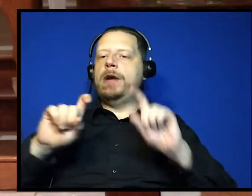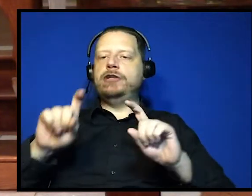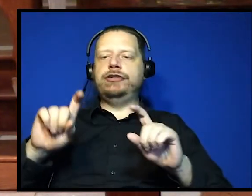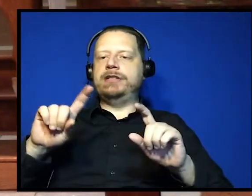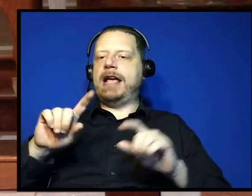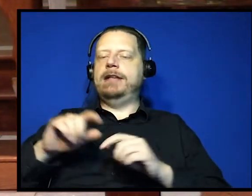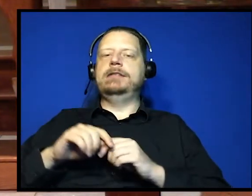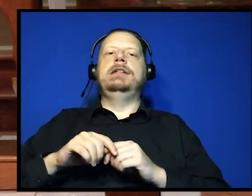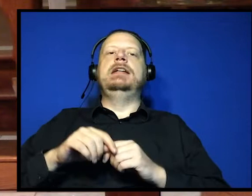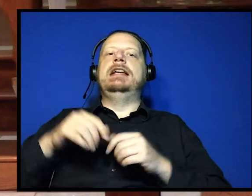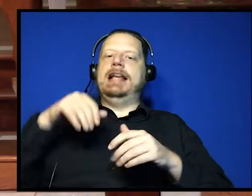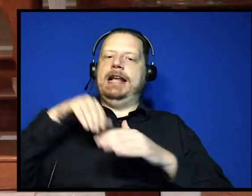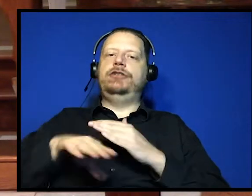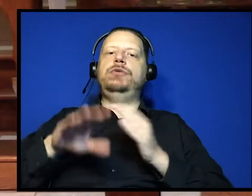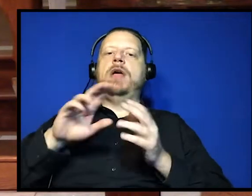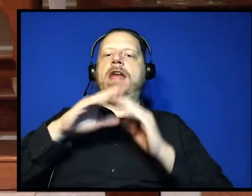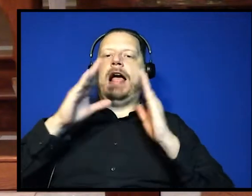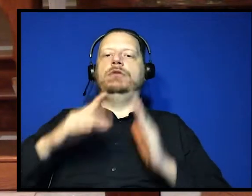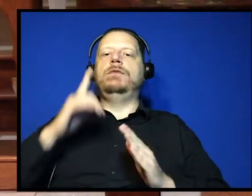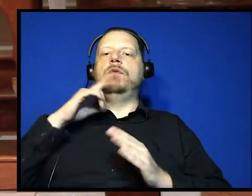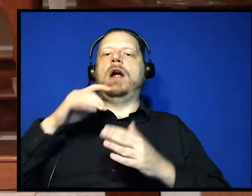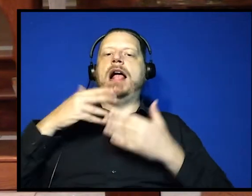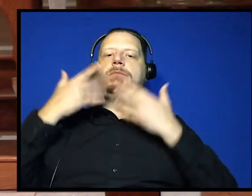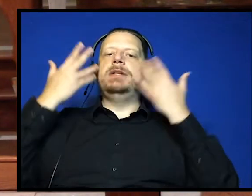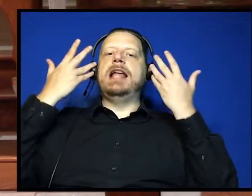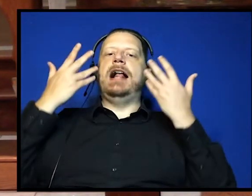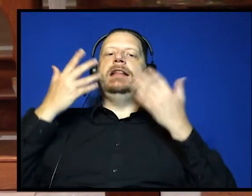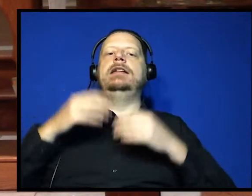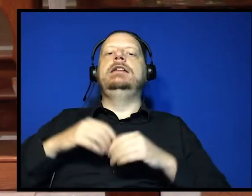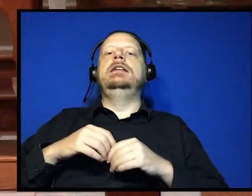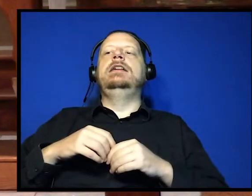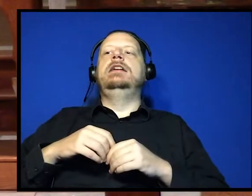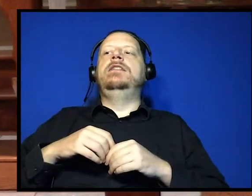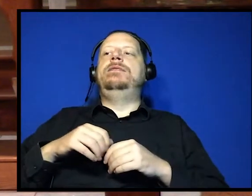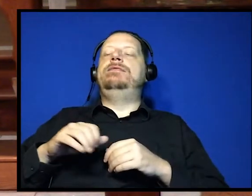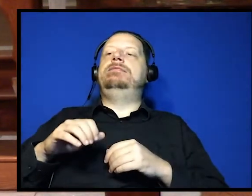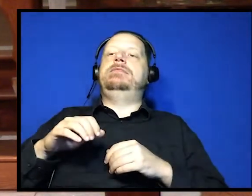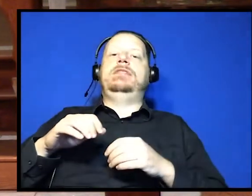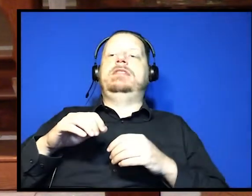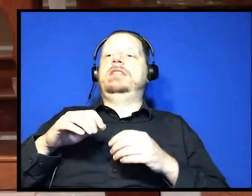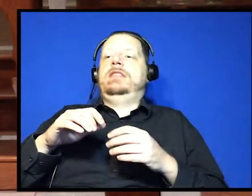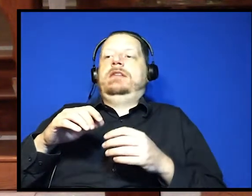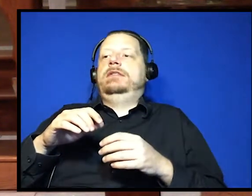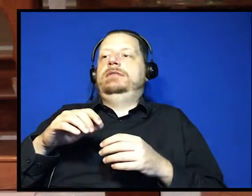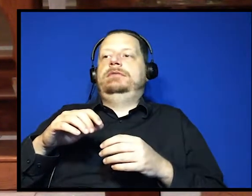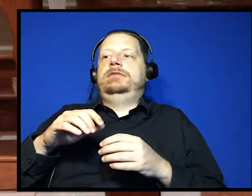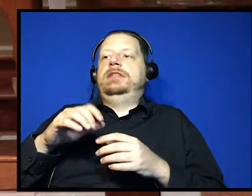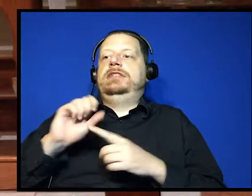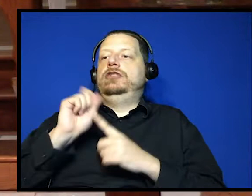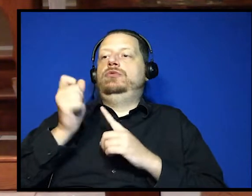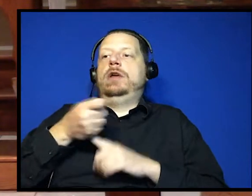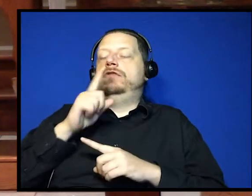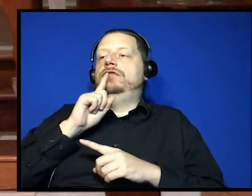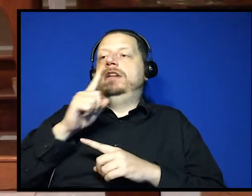asked, into the houses of hospitality in conditions that many of us, I think, would